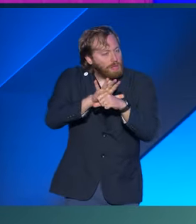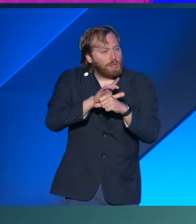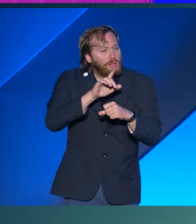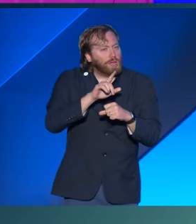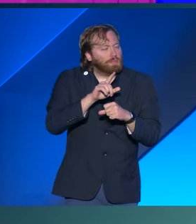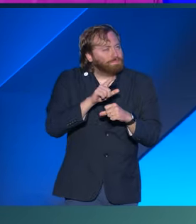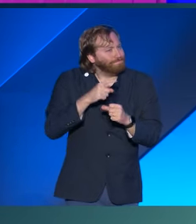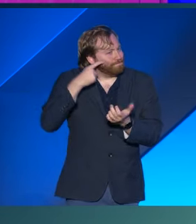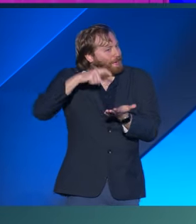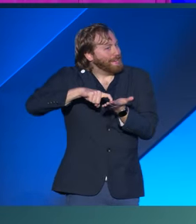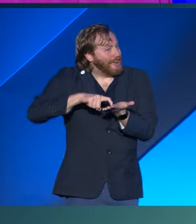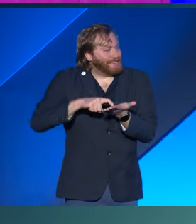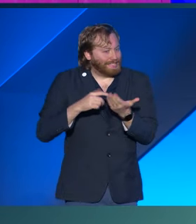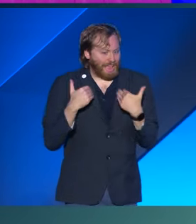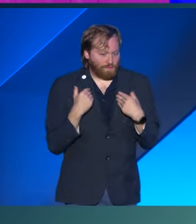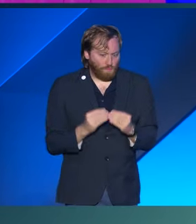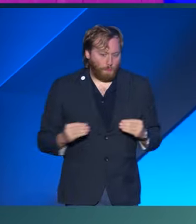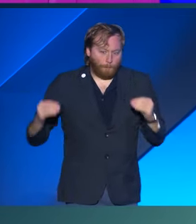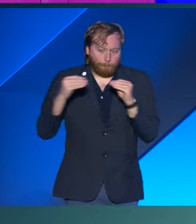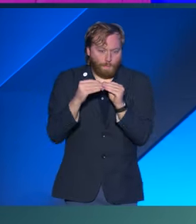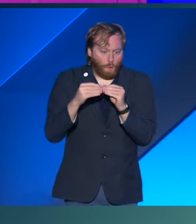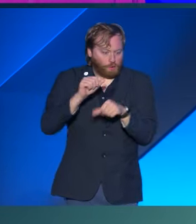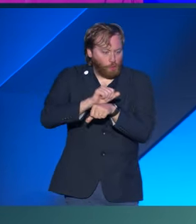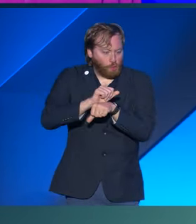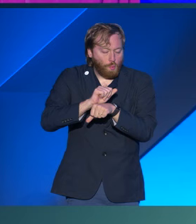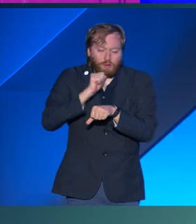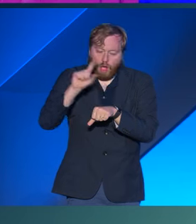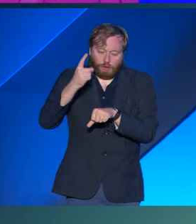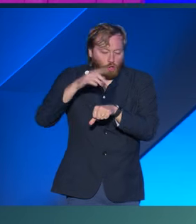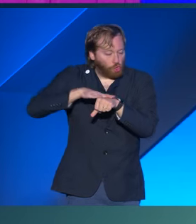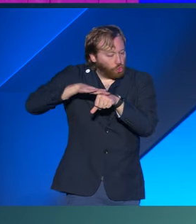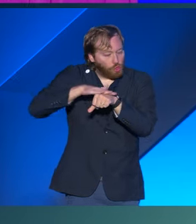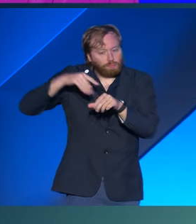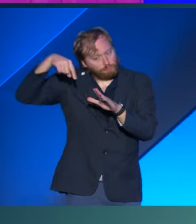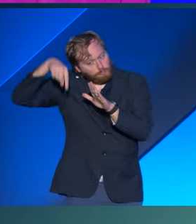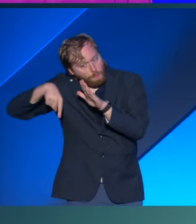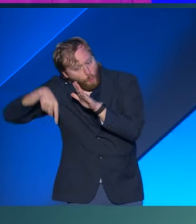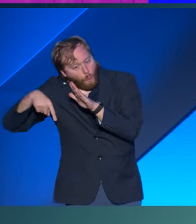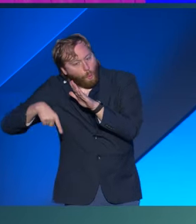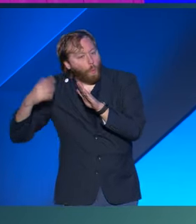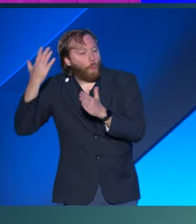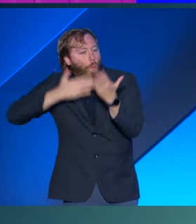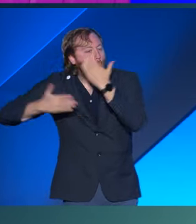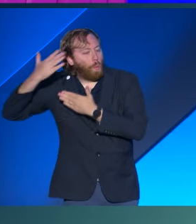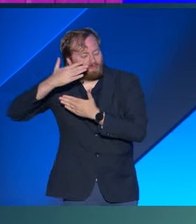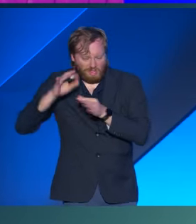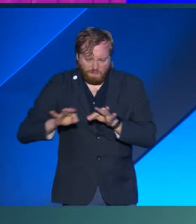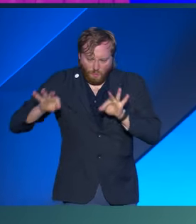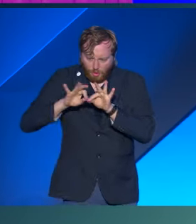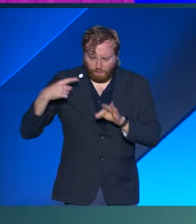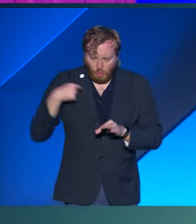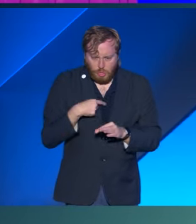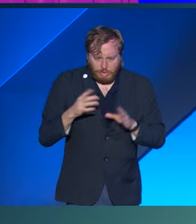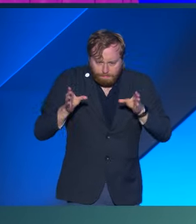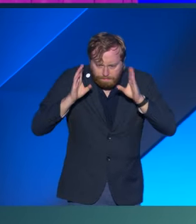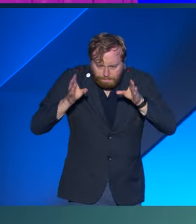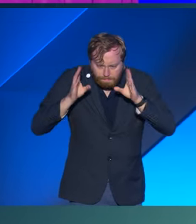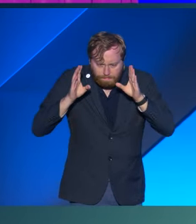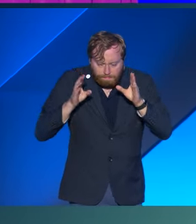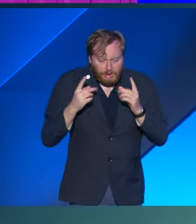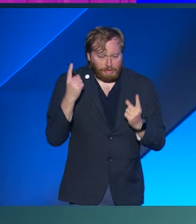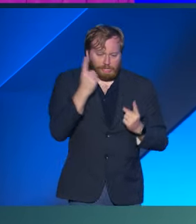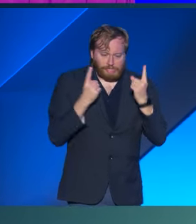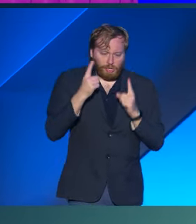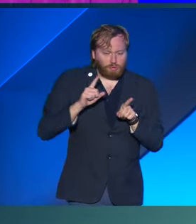this work than meets the eye, and it is our reminder to remain agile and consider the various perspectives and